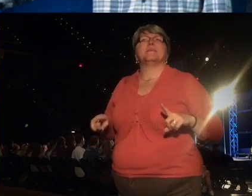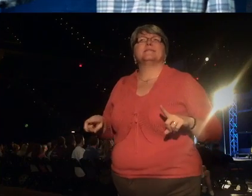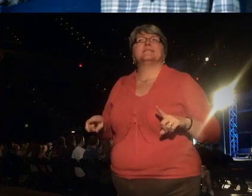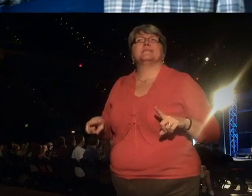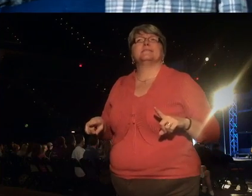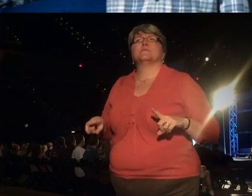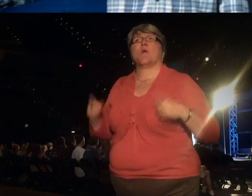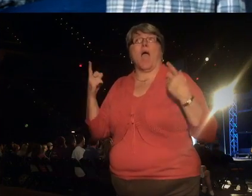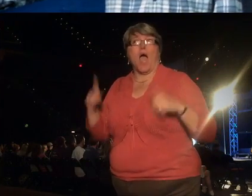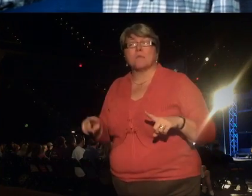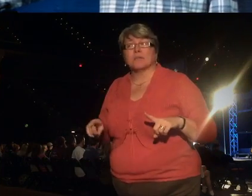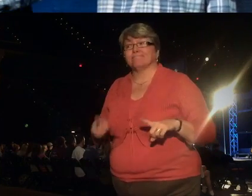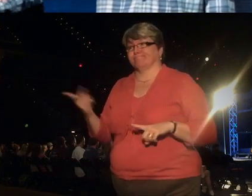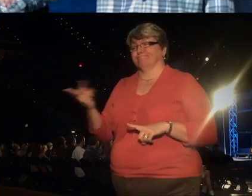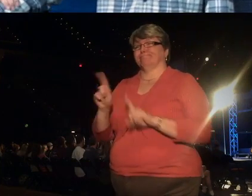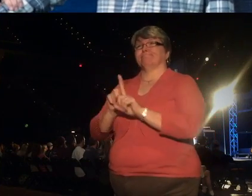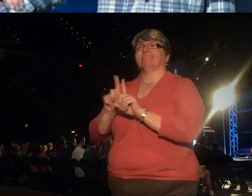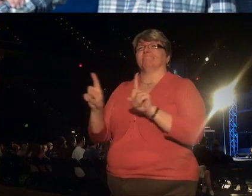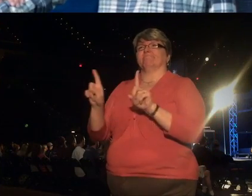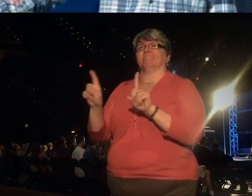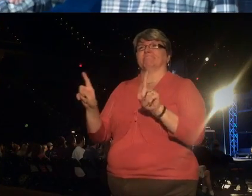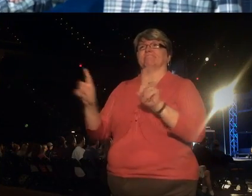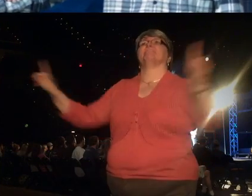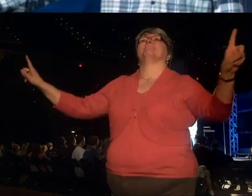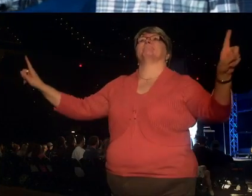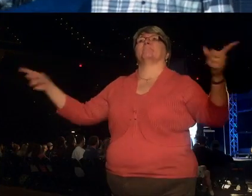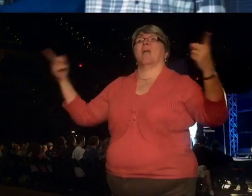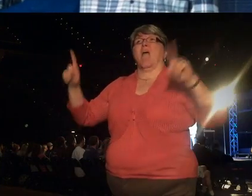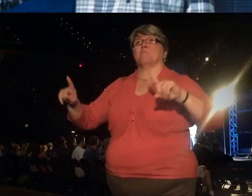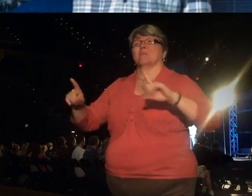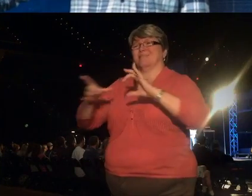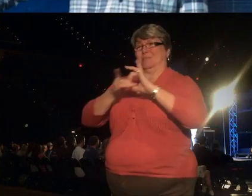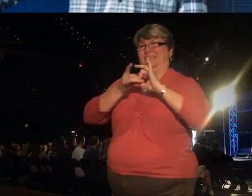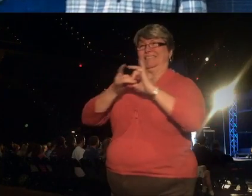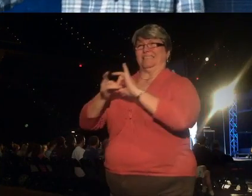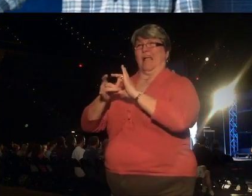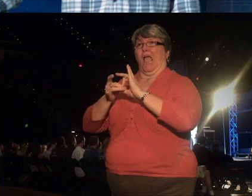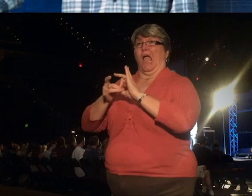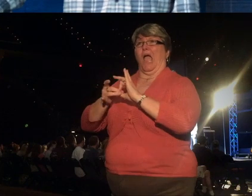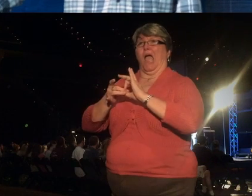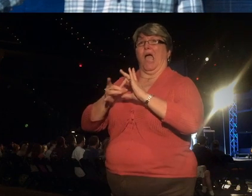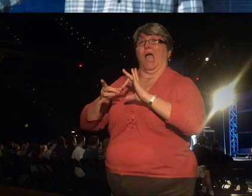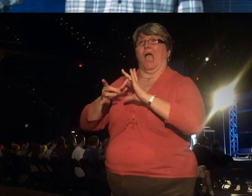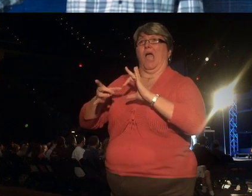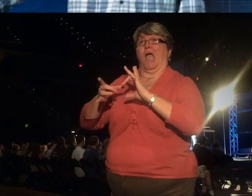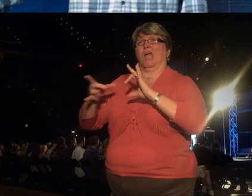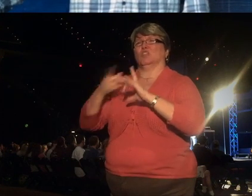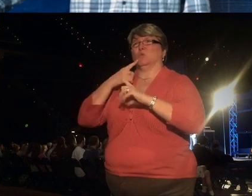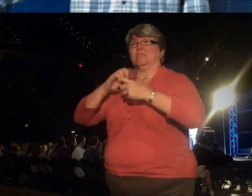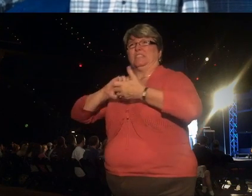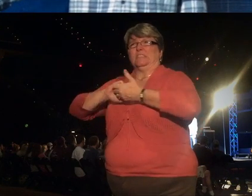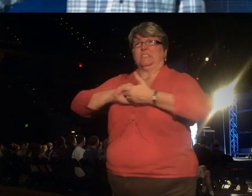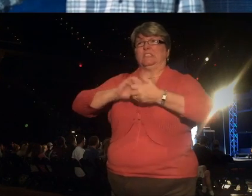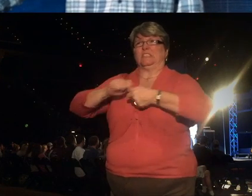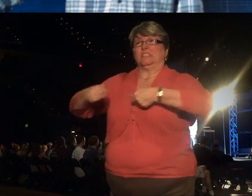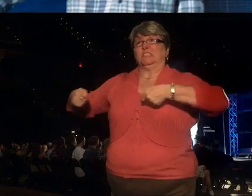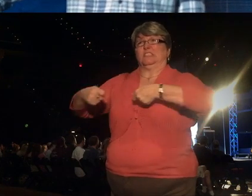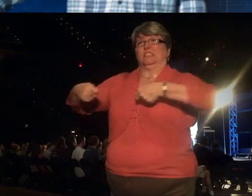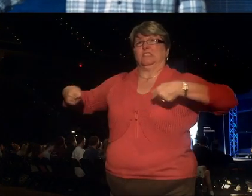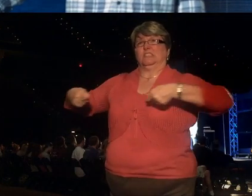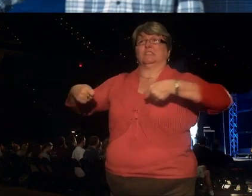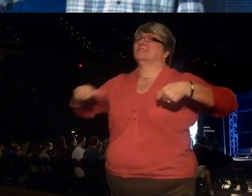up happening is they go their separate directions, and what happens? It puts strain on the relationship. And you see a tension there that ultimately they say is not worth